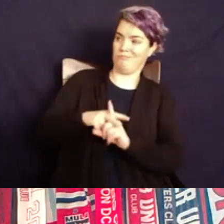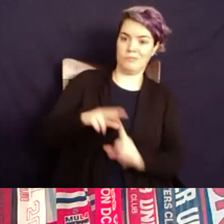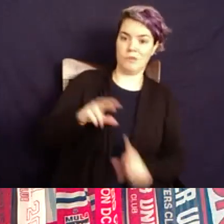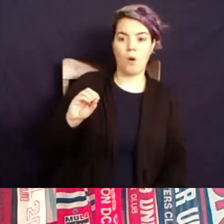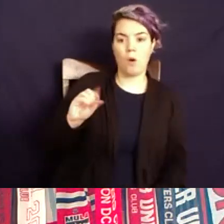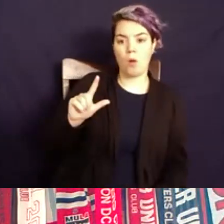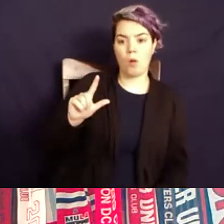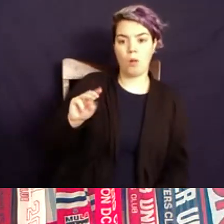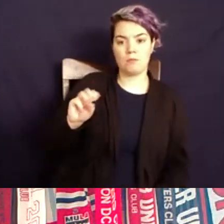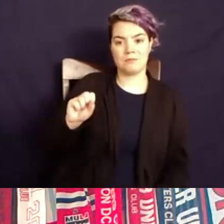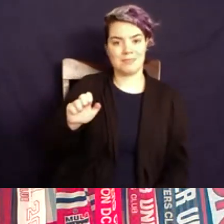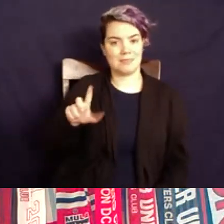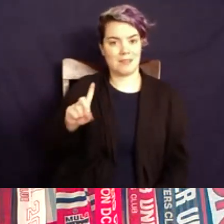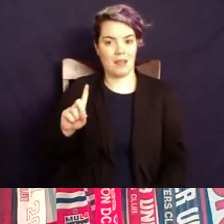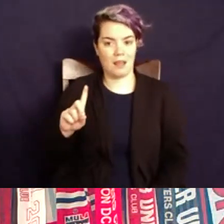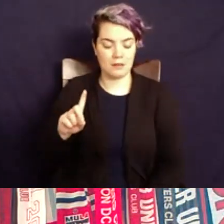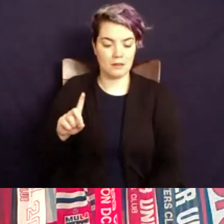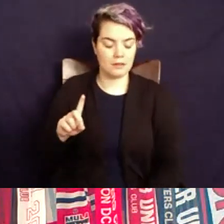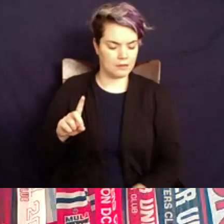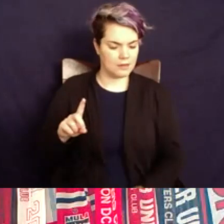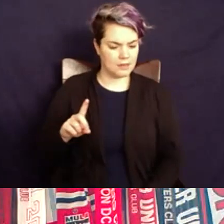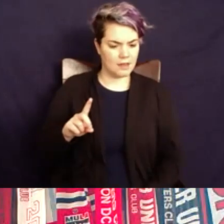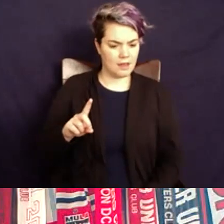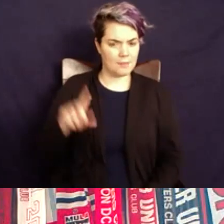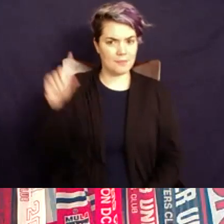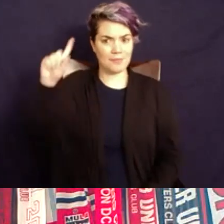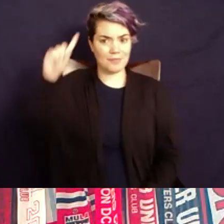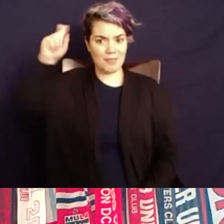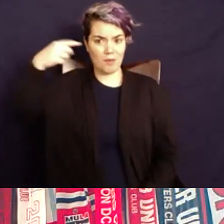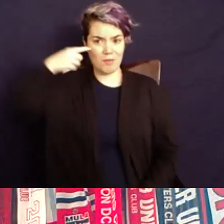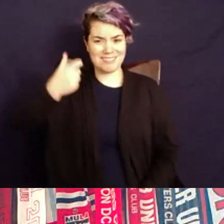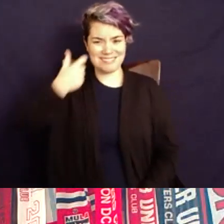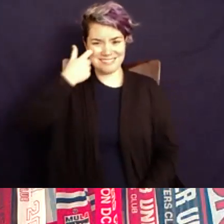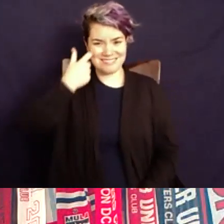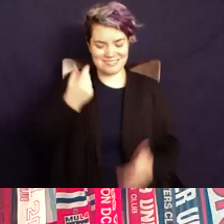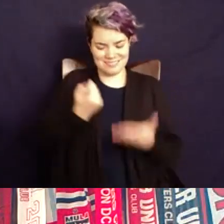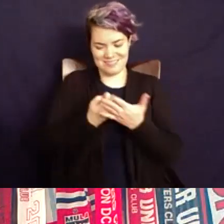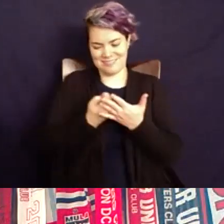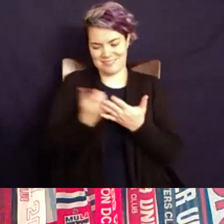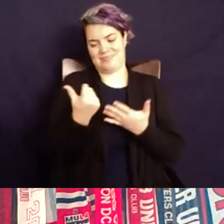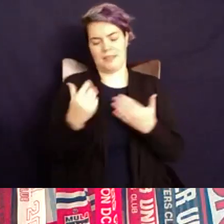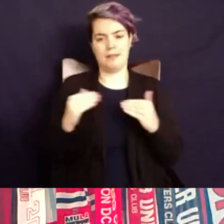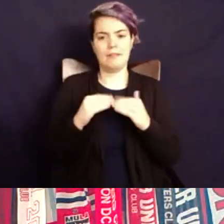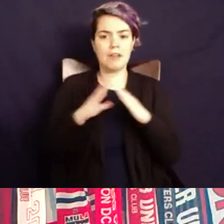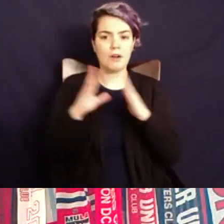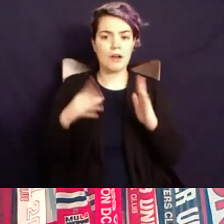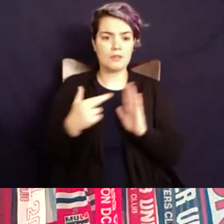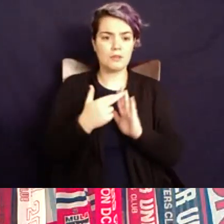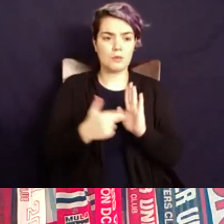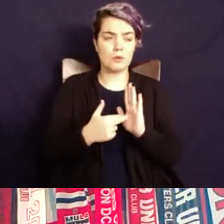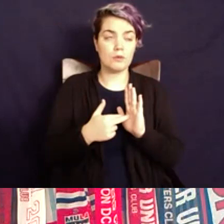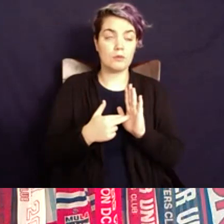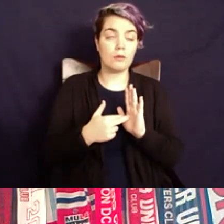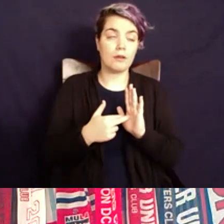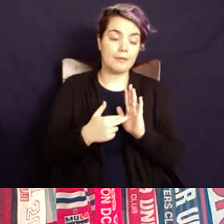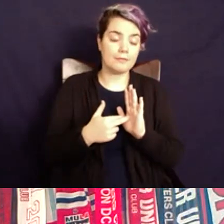recently took away what I thought was a pretty strong fair housing rule that, well, it took away a couple of them,